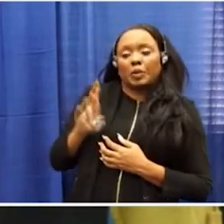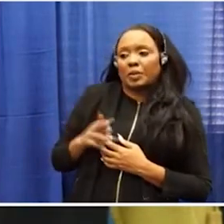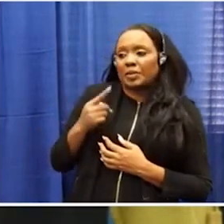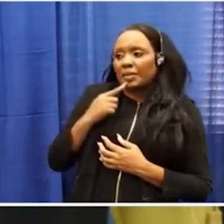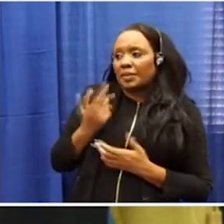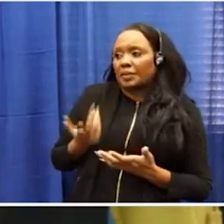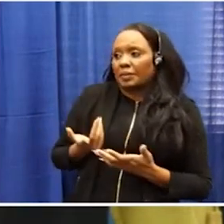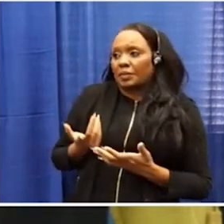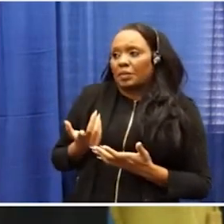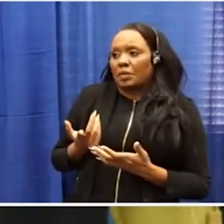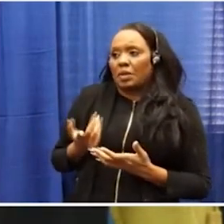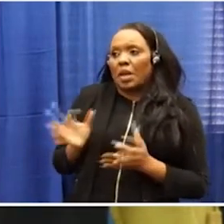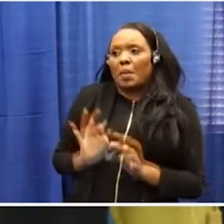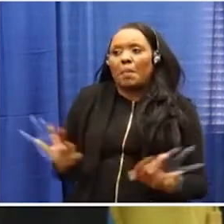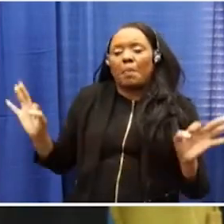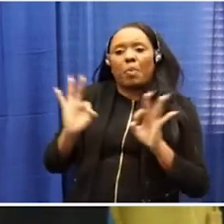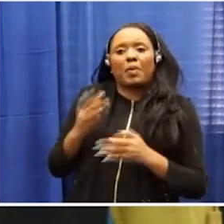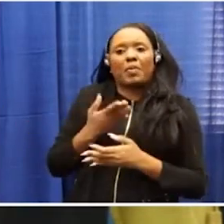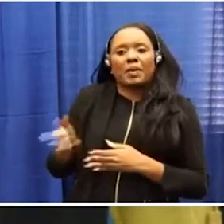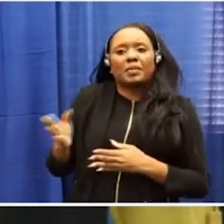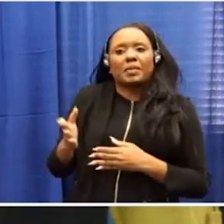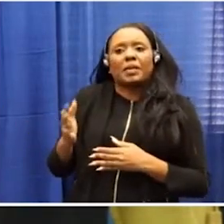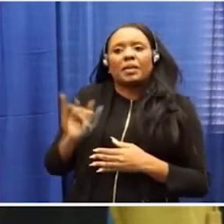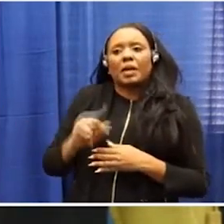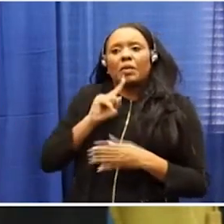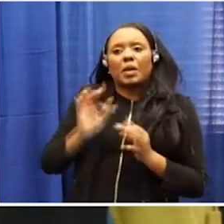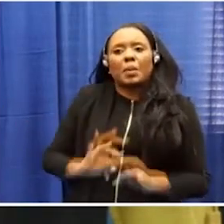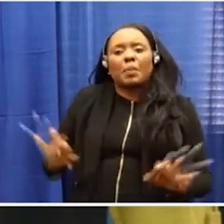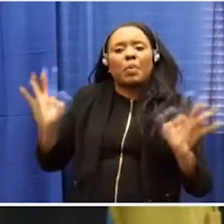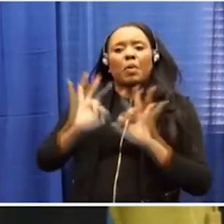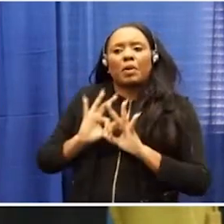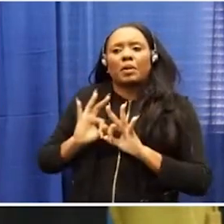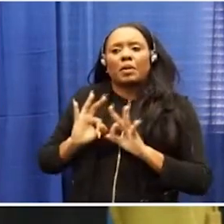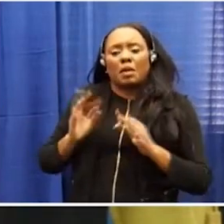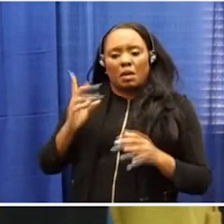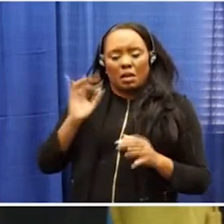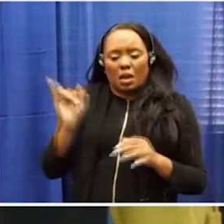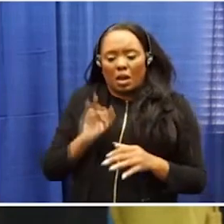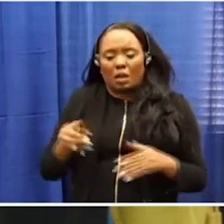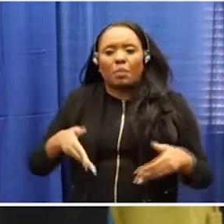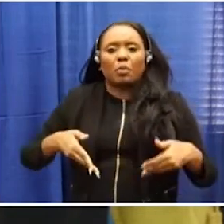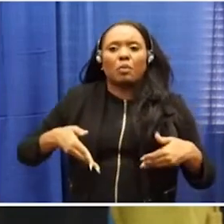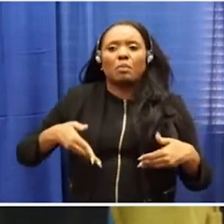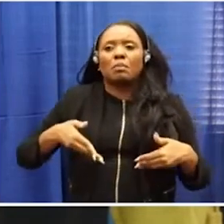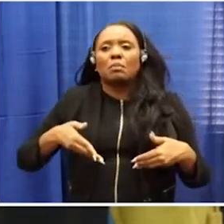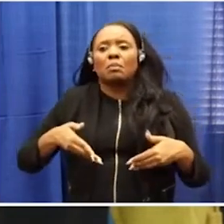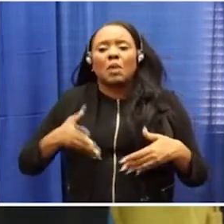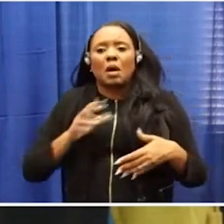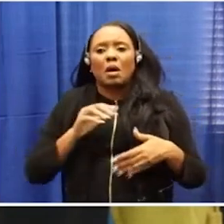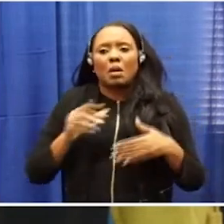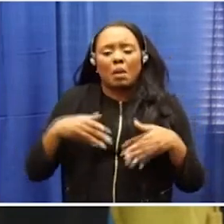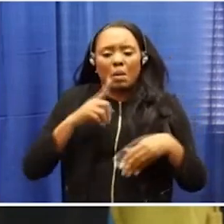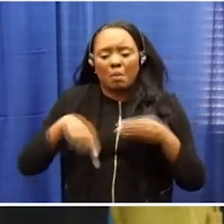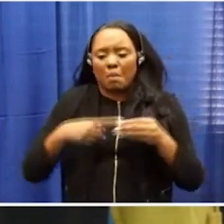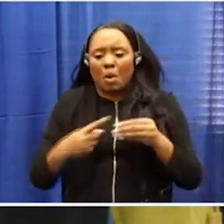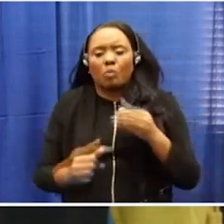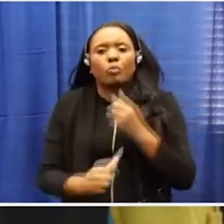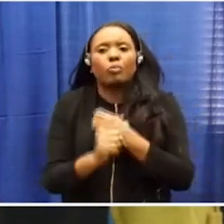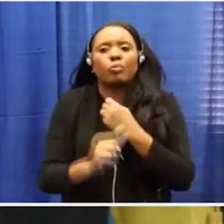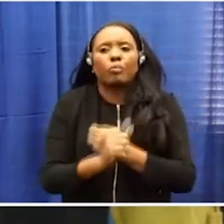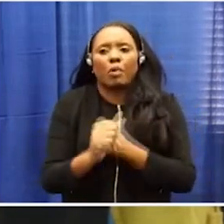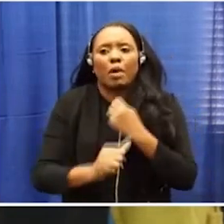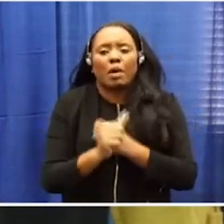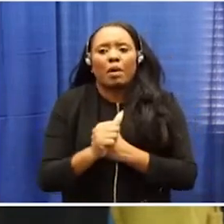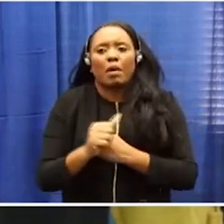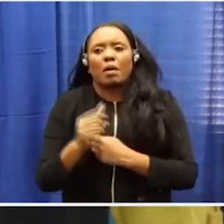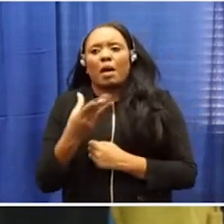as non-interference, non-intervention, prohibition of the threat and use of force, the rule